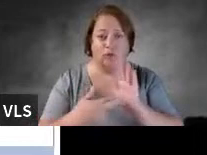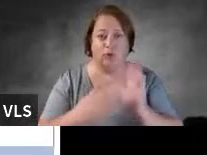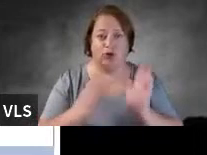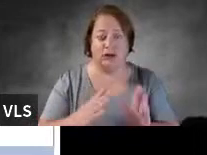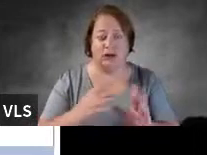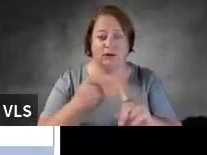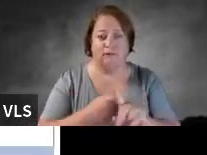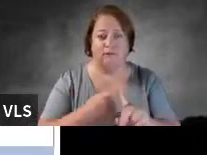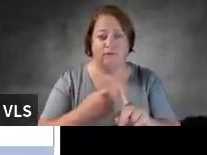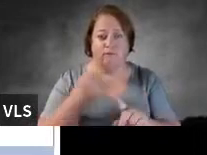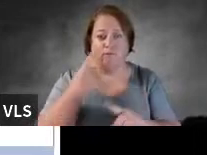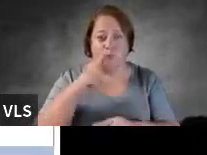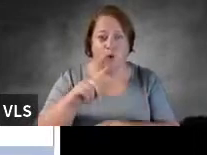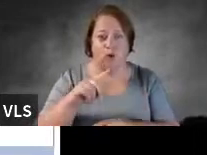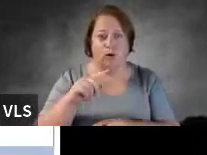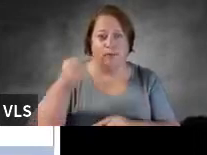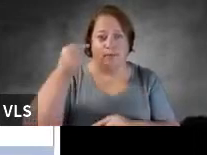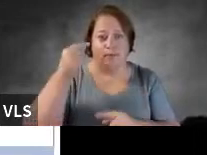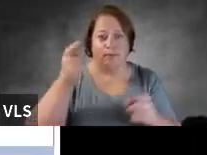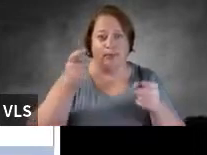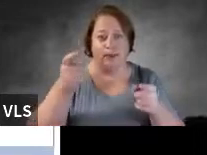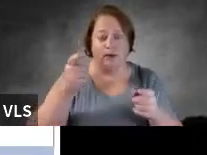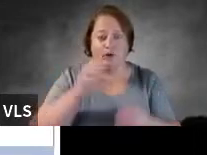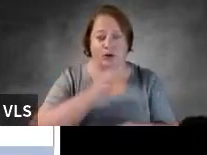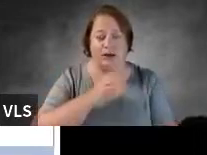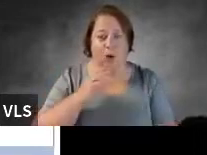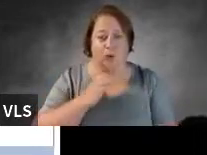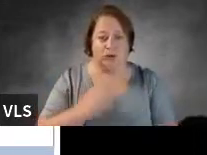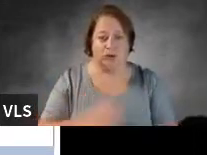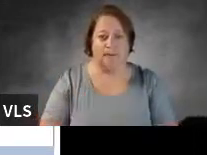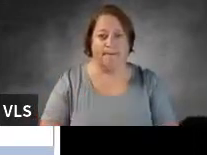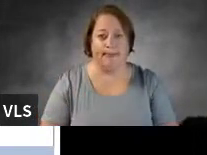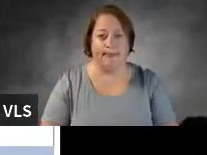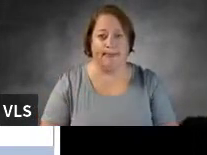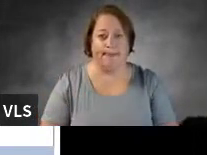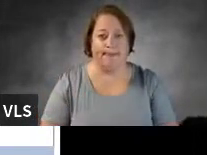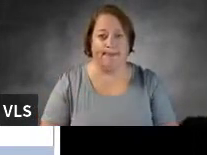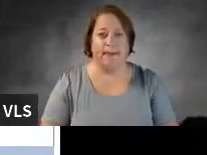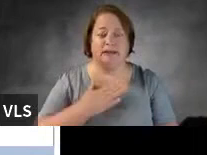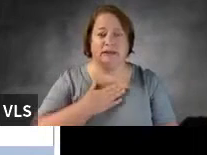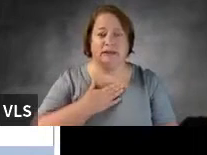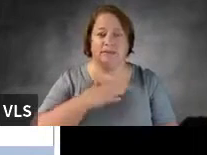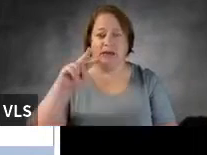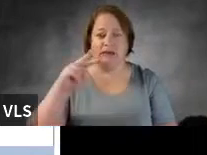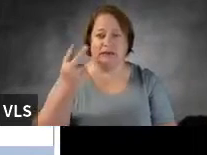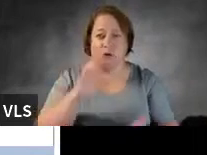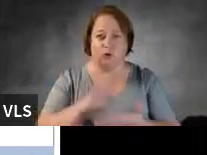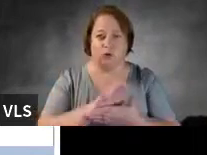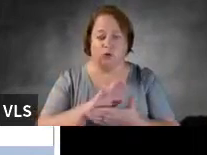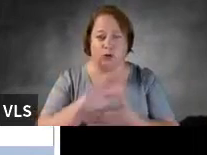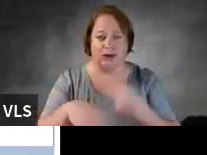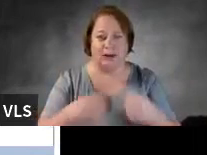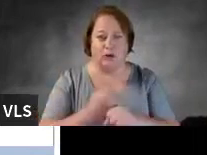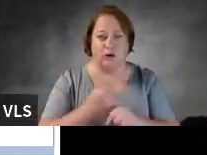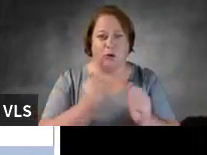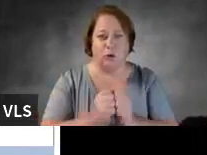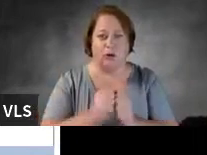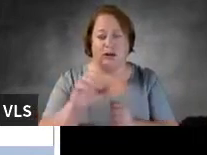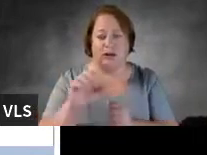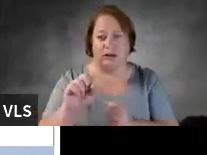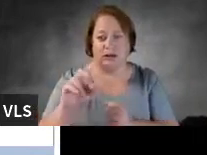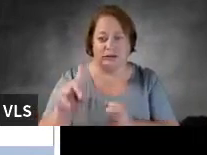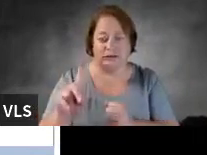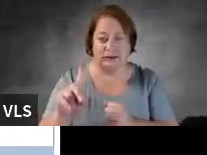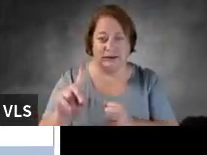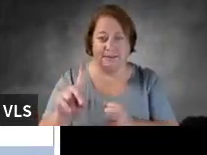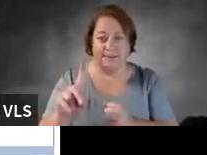for the governing council. This is this is going on my second school year here with SSD, and I